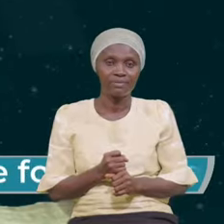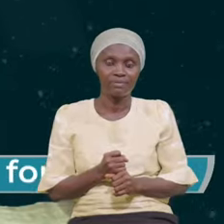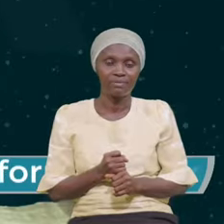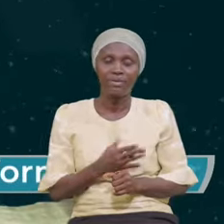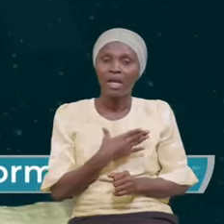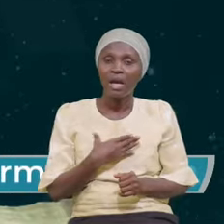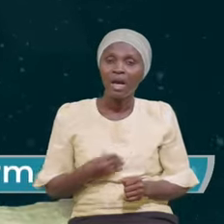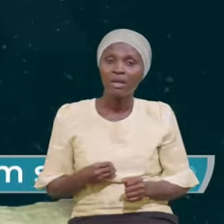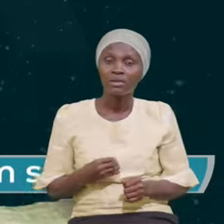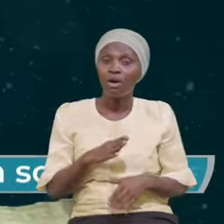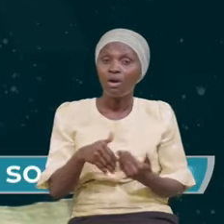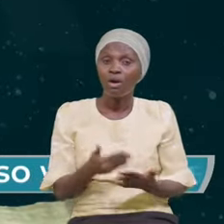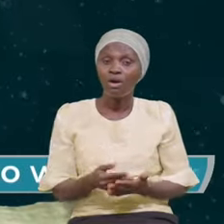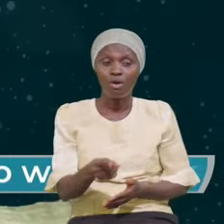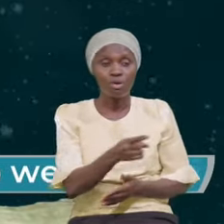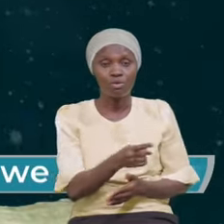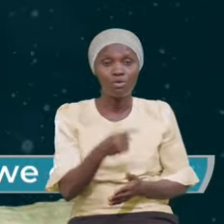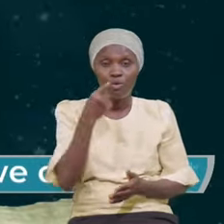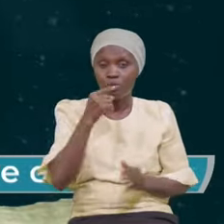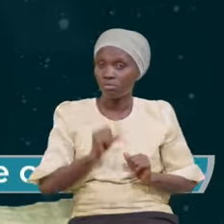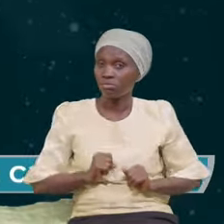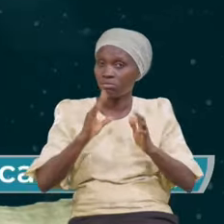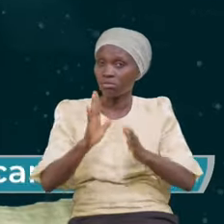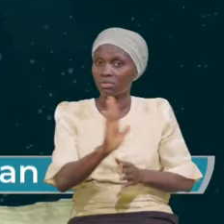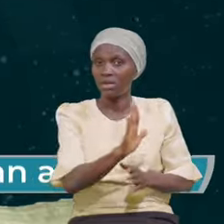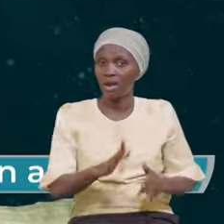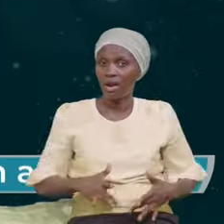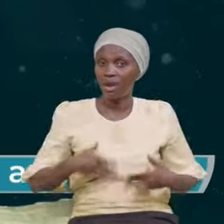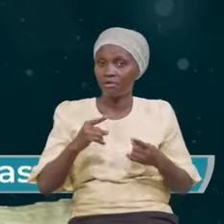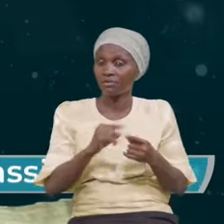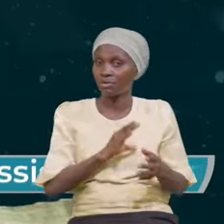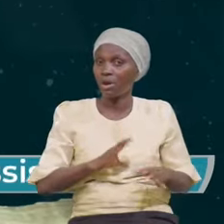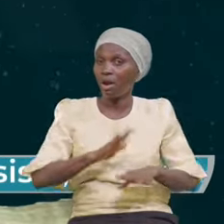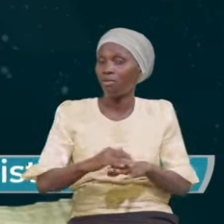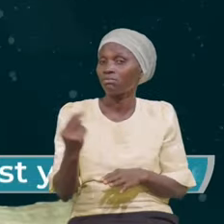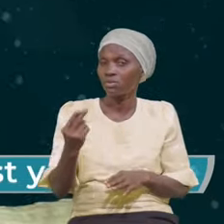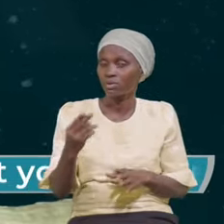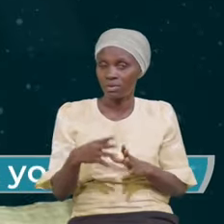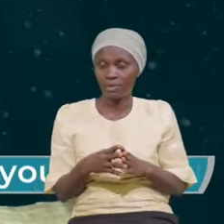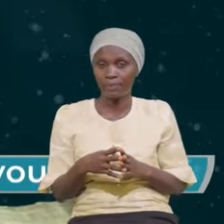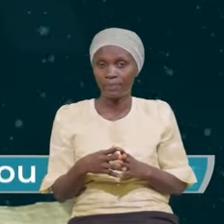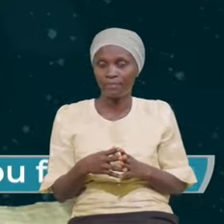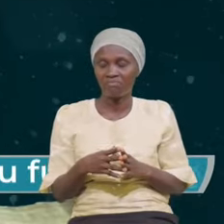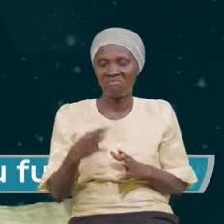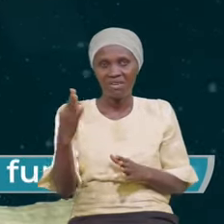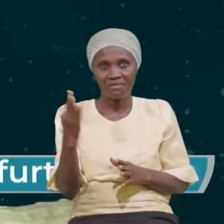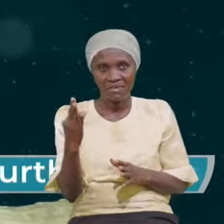and all those who gave their life to Christ on Thursday